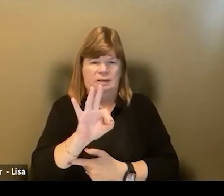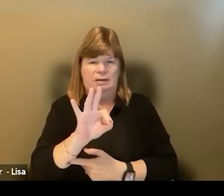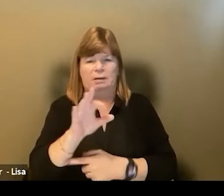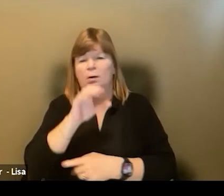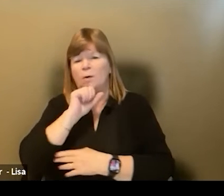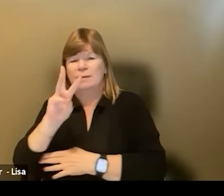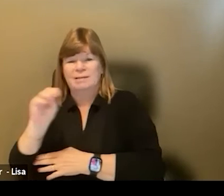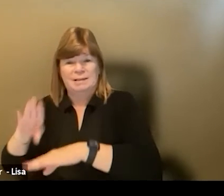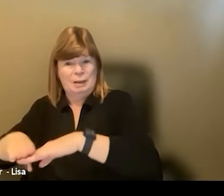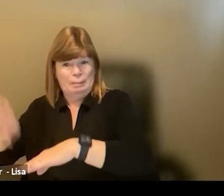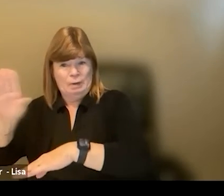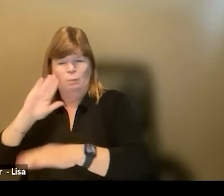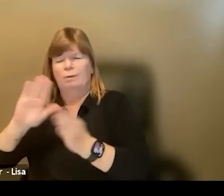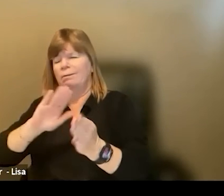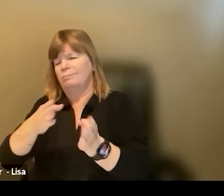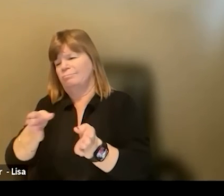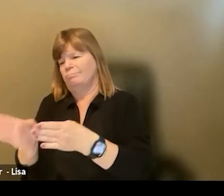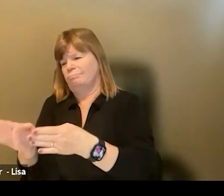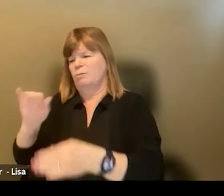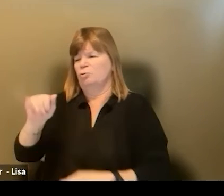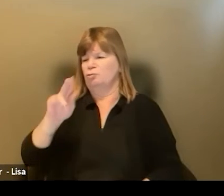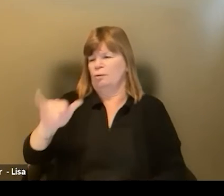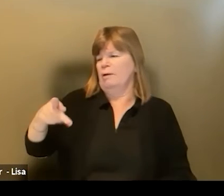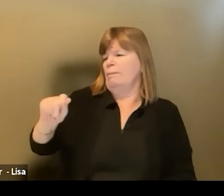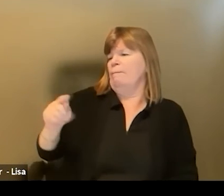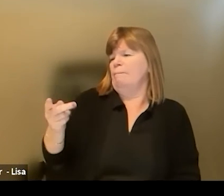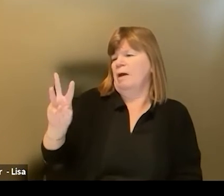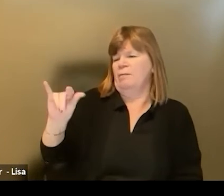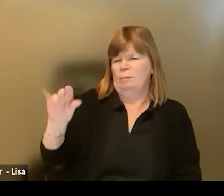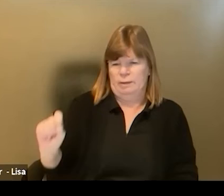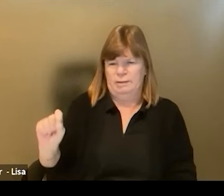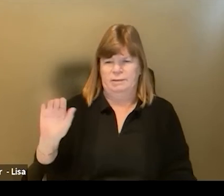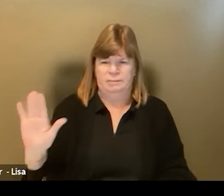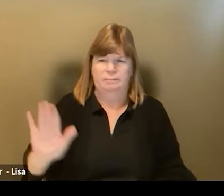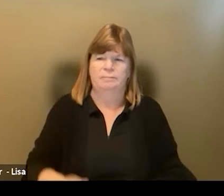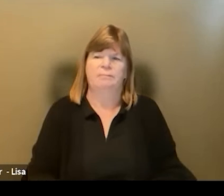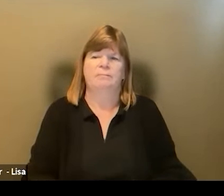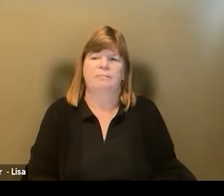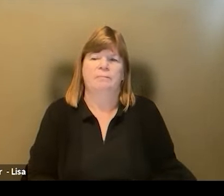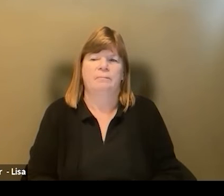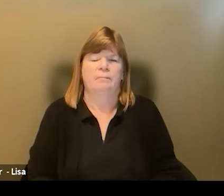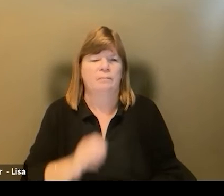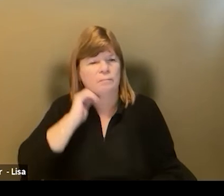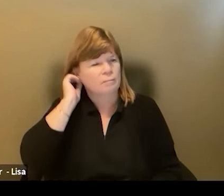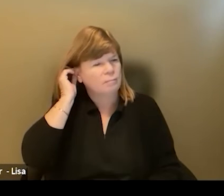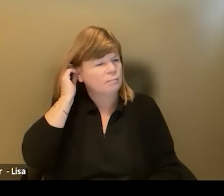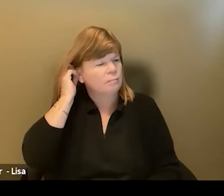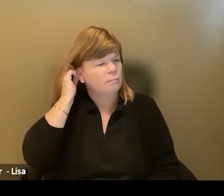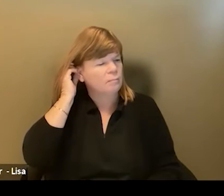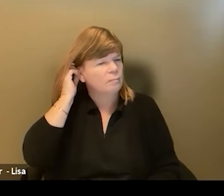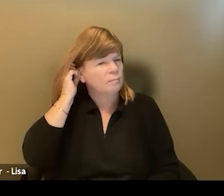60 and above will be going forward in July, starting to be served in the Pathways for Aging waiver.